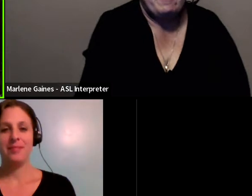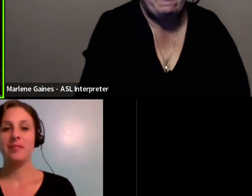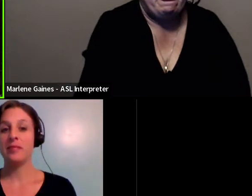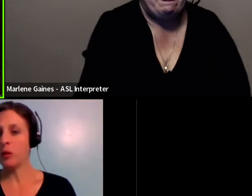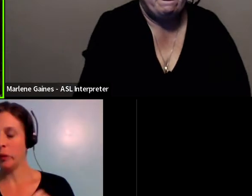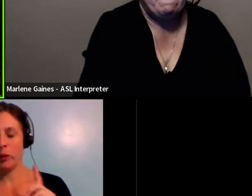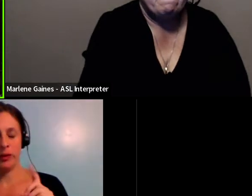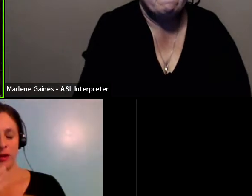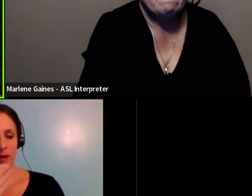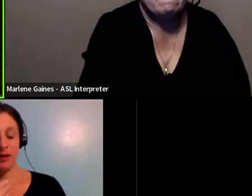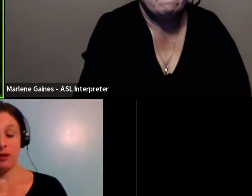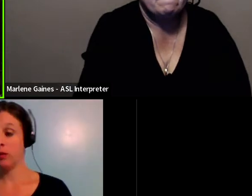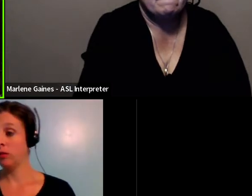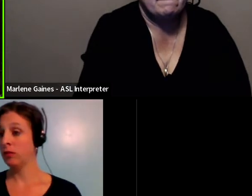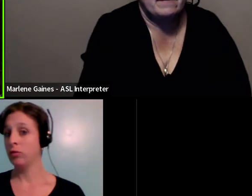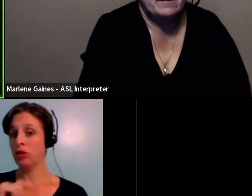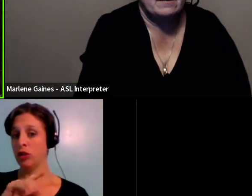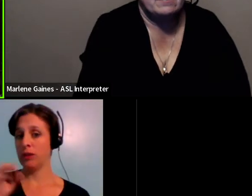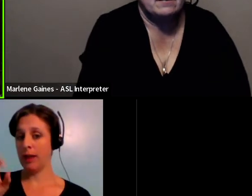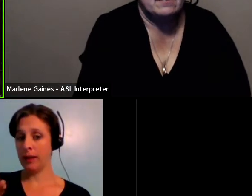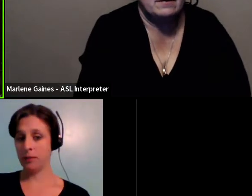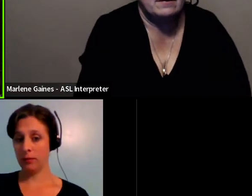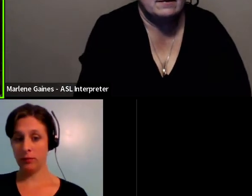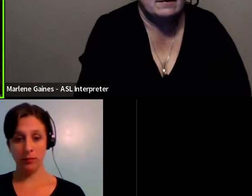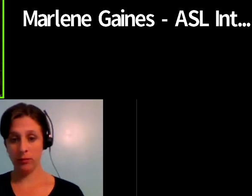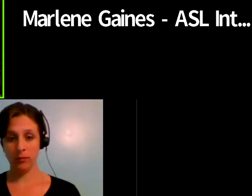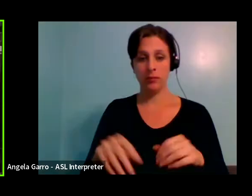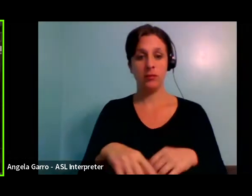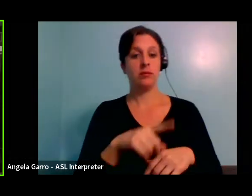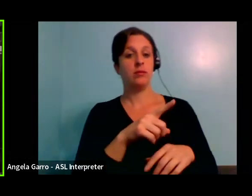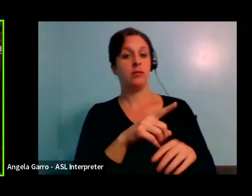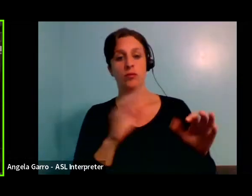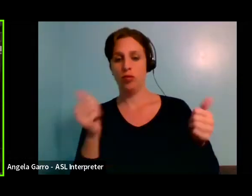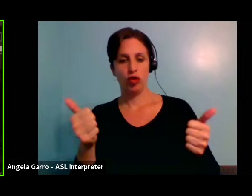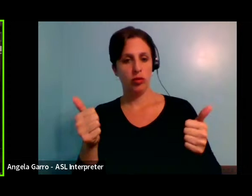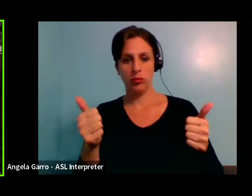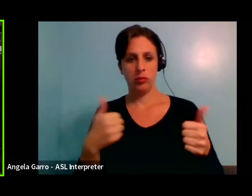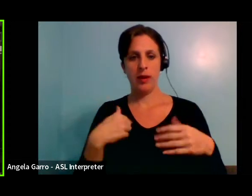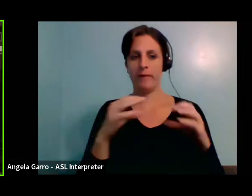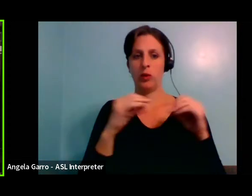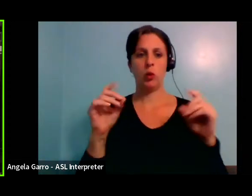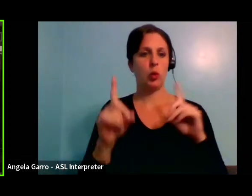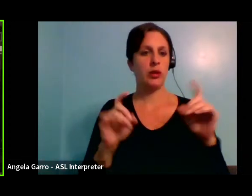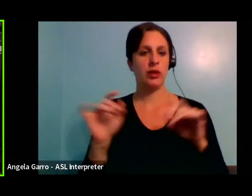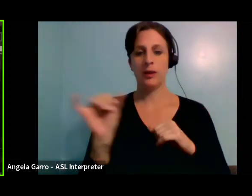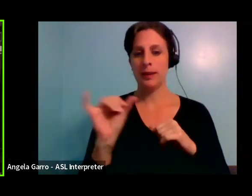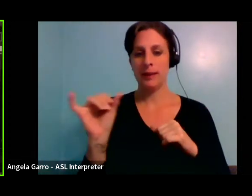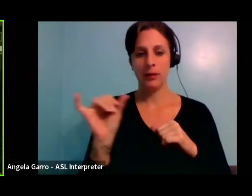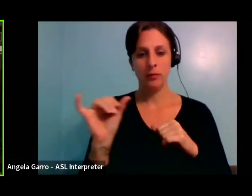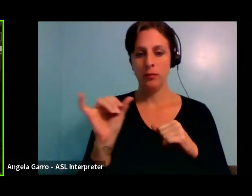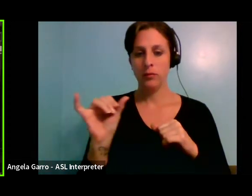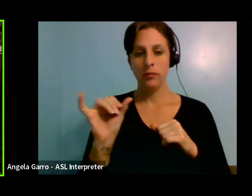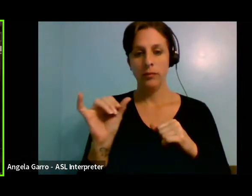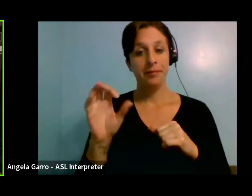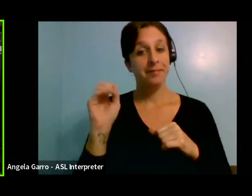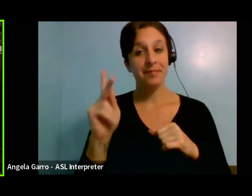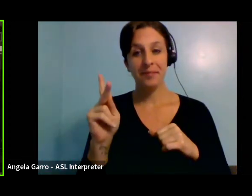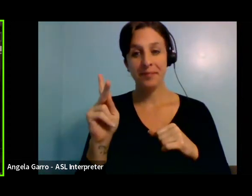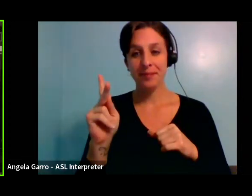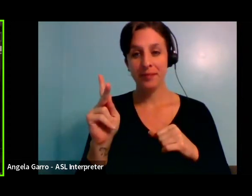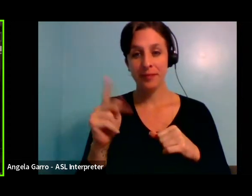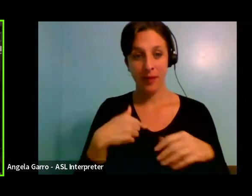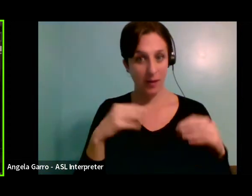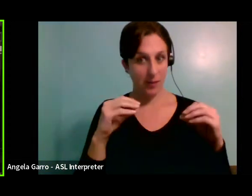Jacobs. No. Trustee Land. Yeah, I'm good. And I don't have any questions either. Okay. Can I make a